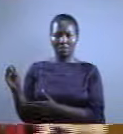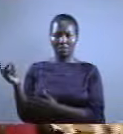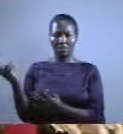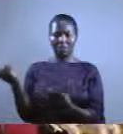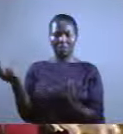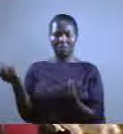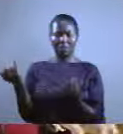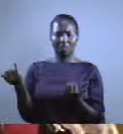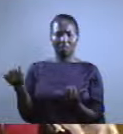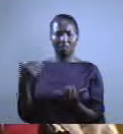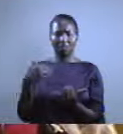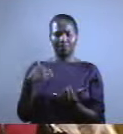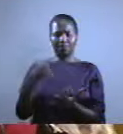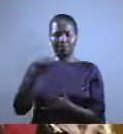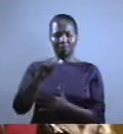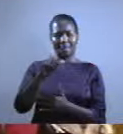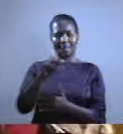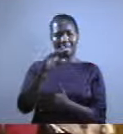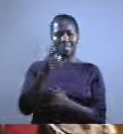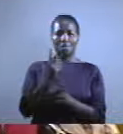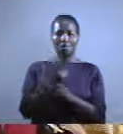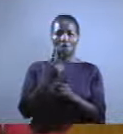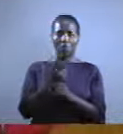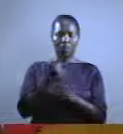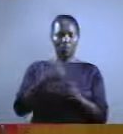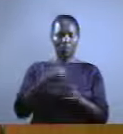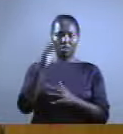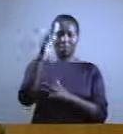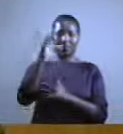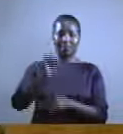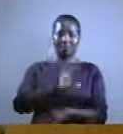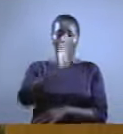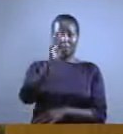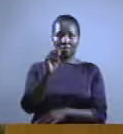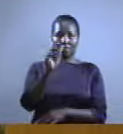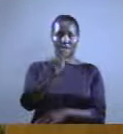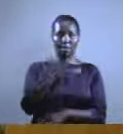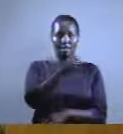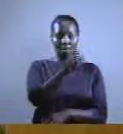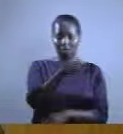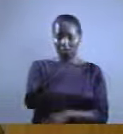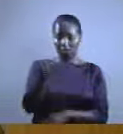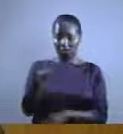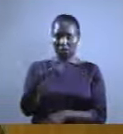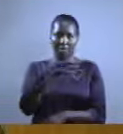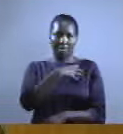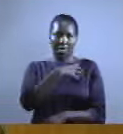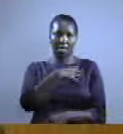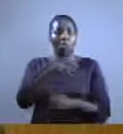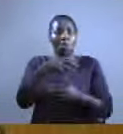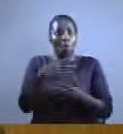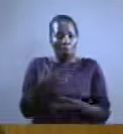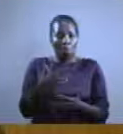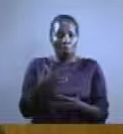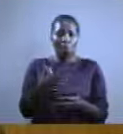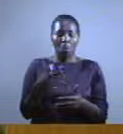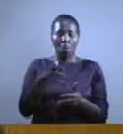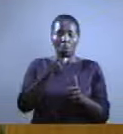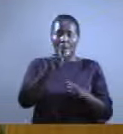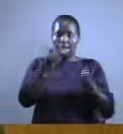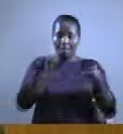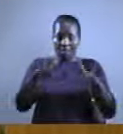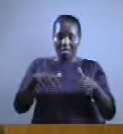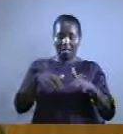ANC always address the South Africans, not an individual minister, cabinet minister within the House,